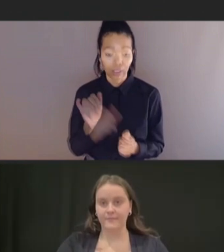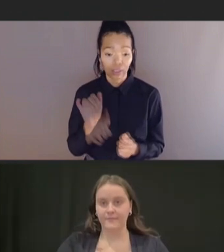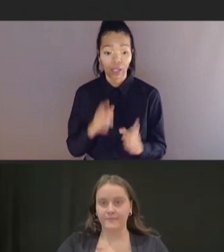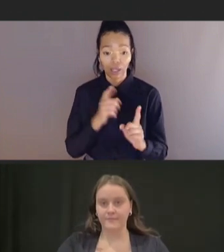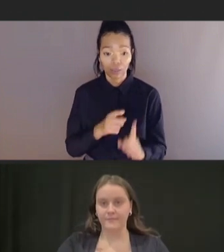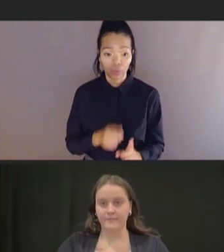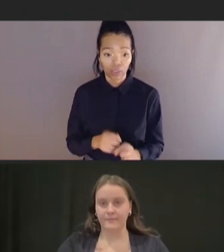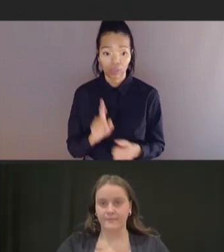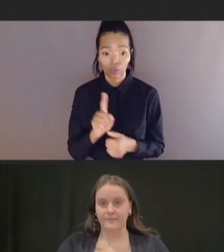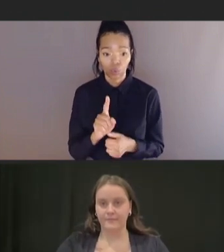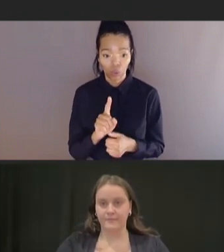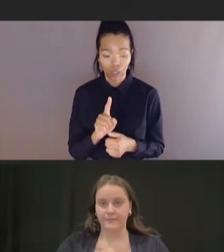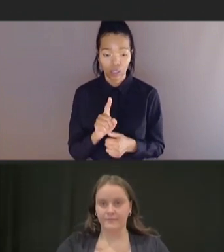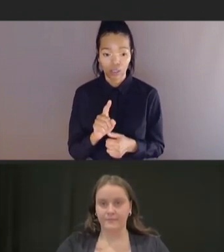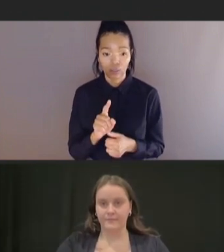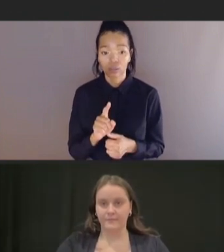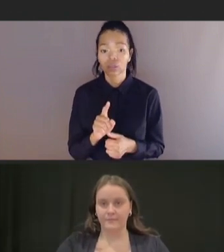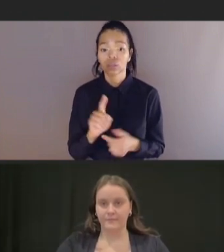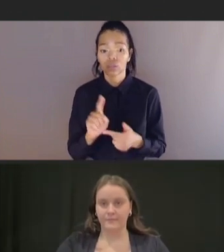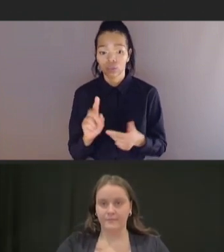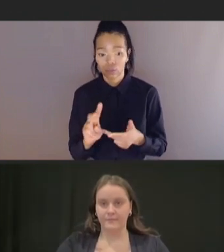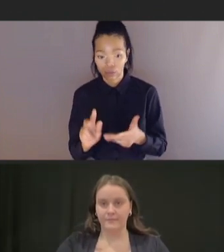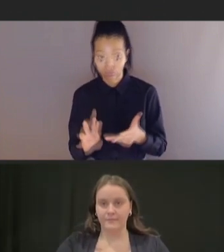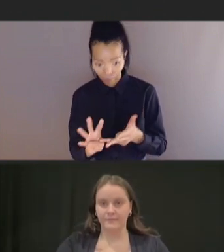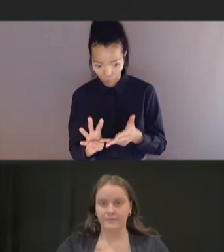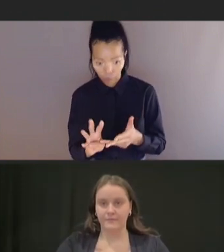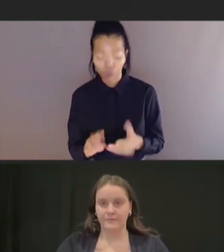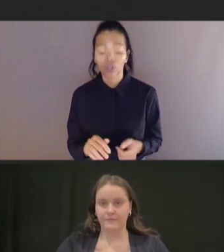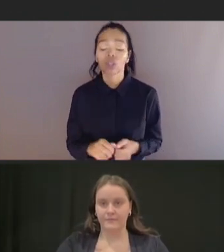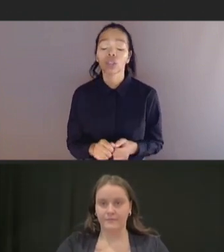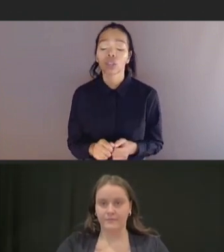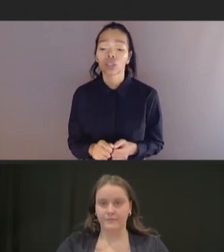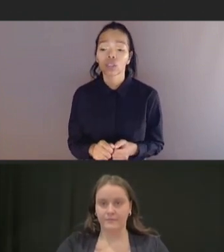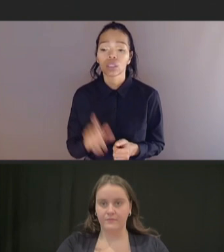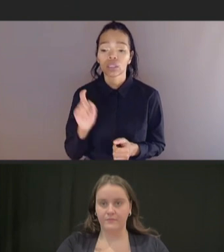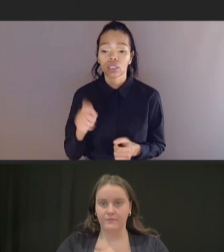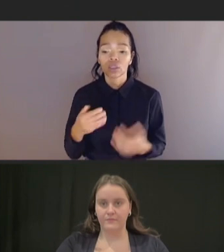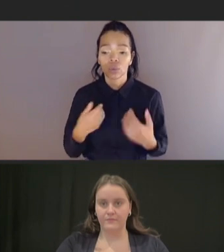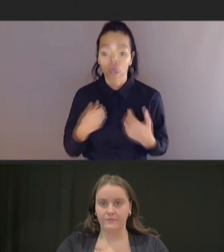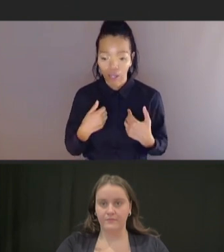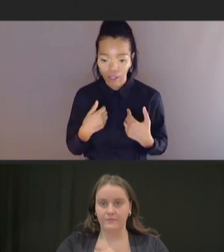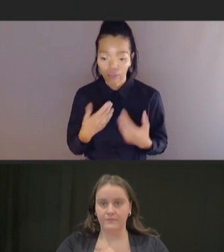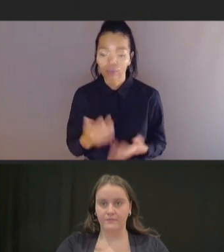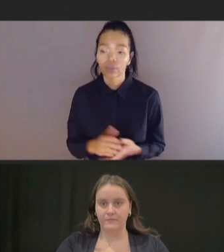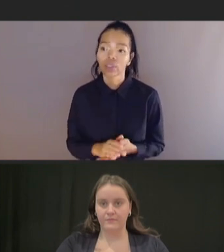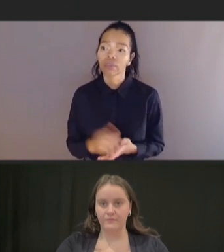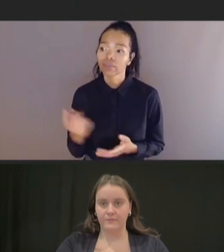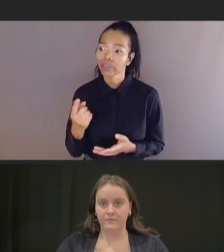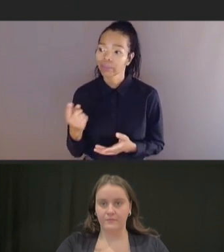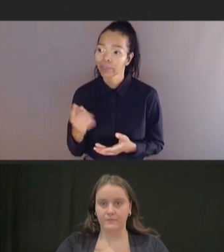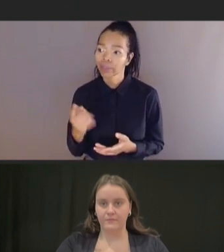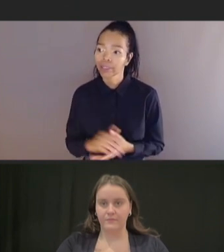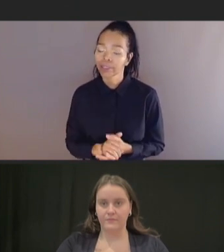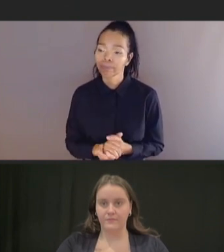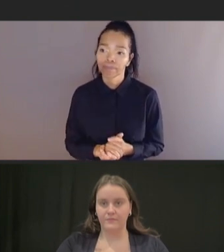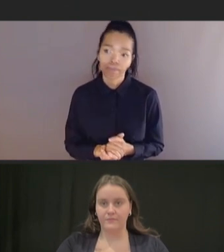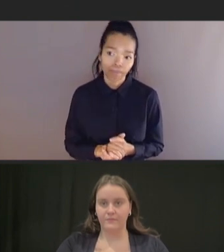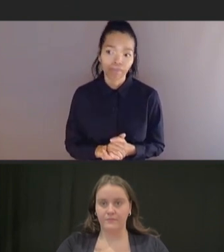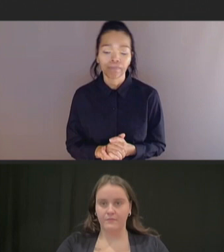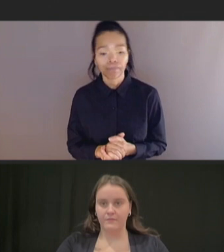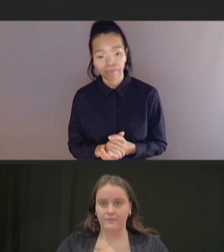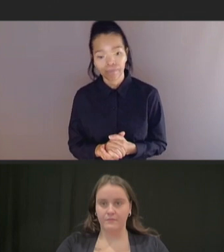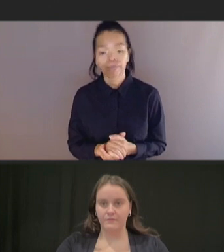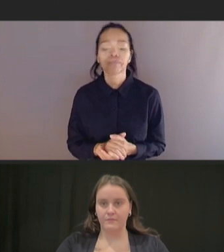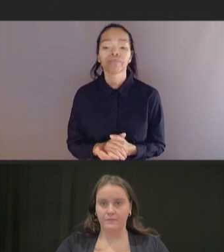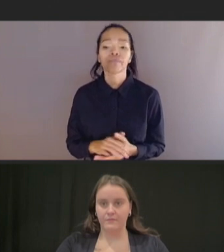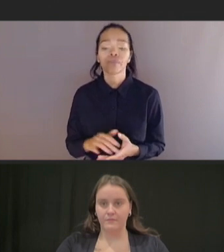1 through 4 is that there needs to be, I think there needs to be something that calls out hearing from the general